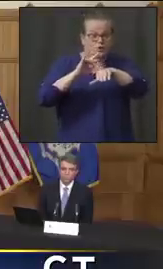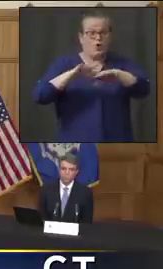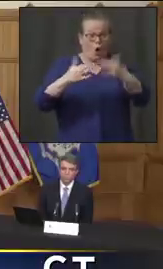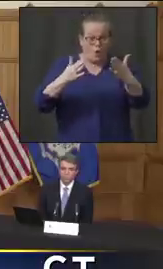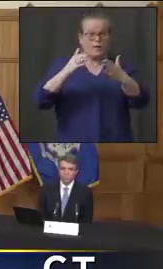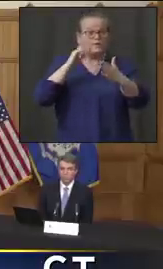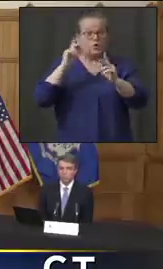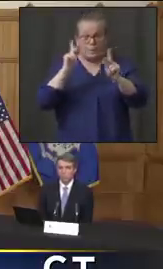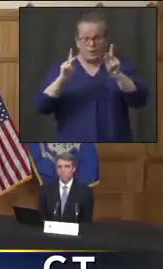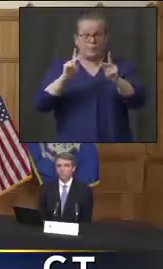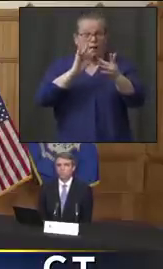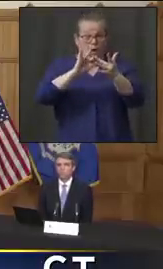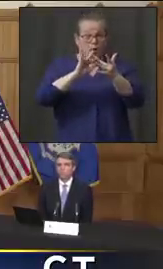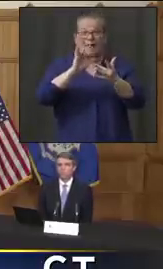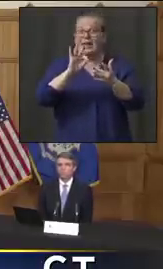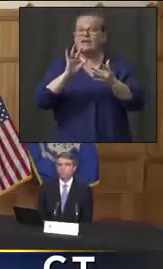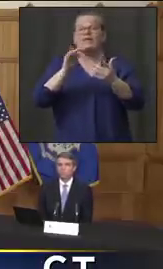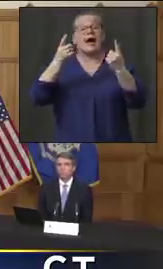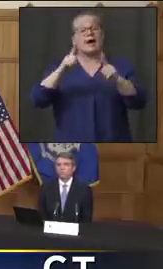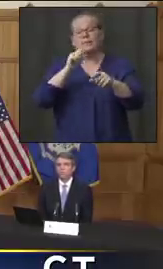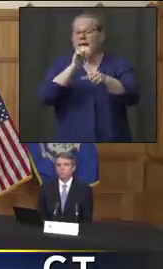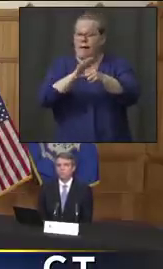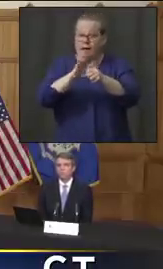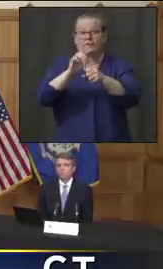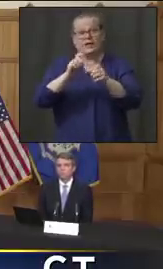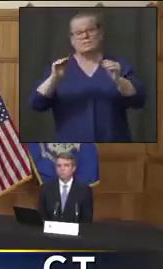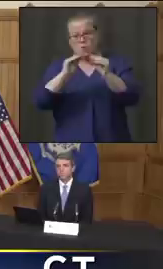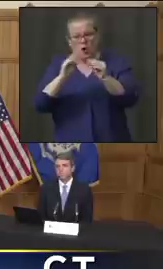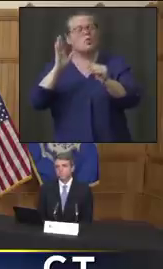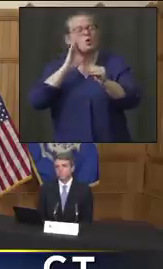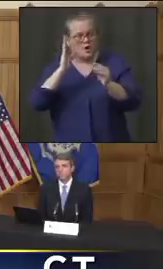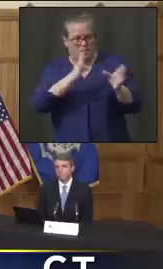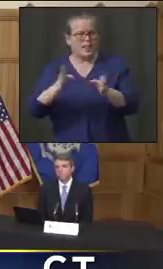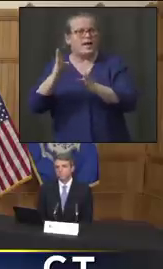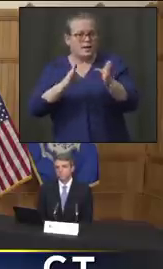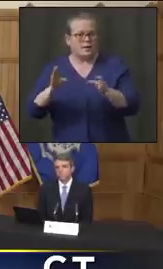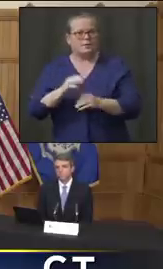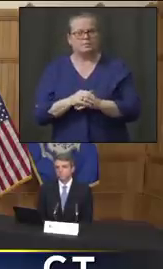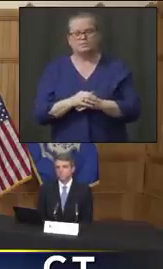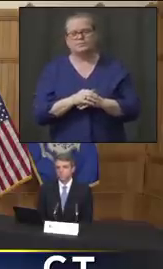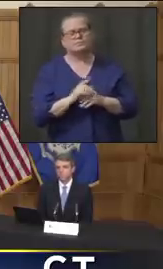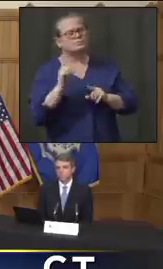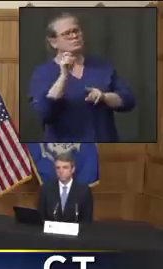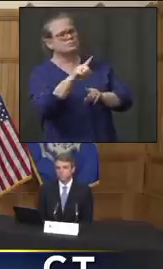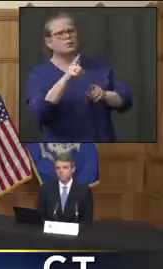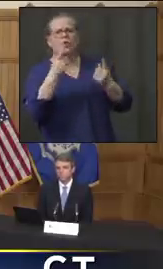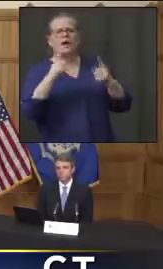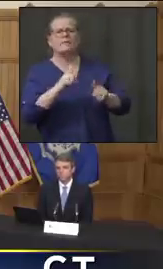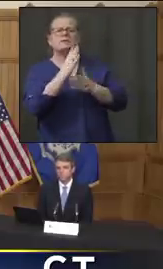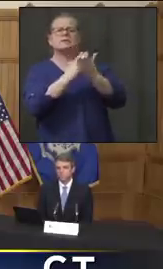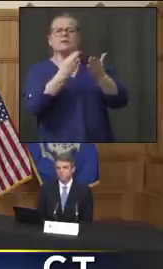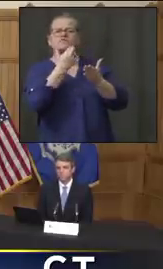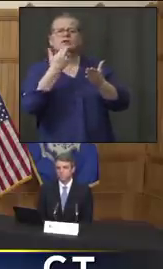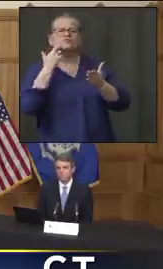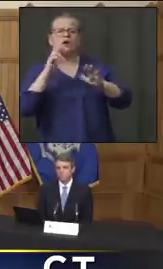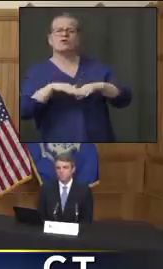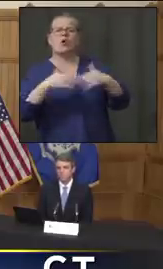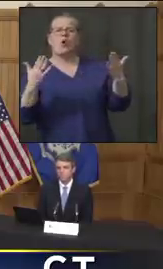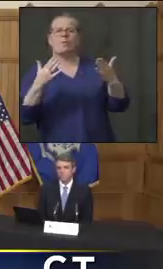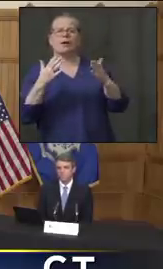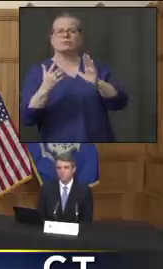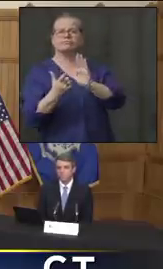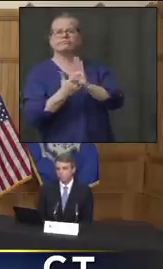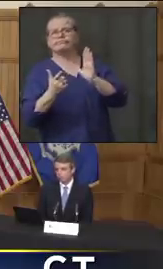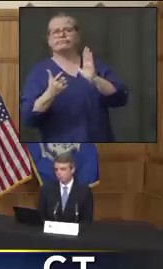Lastly, what action has been taken against restaurants open illegally during this time, and has that even been an issue?